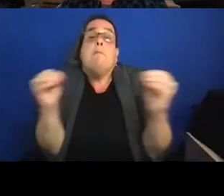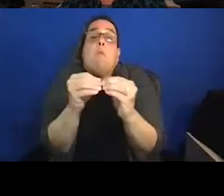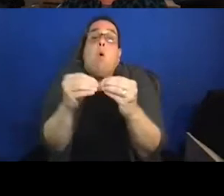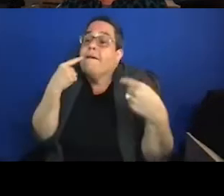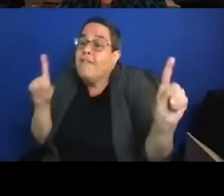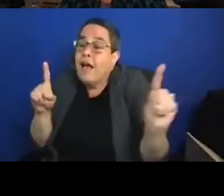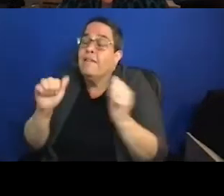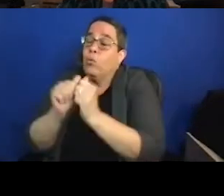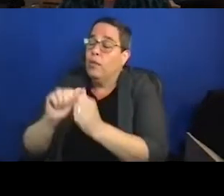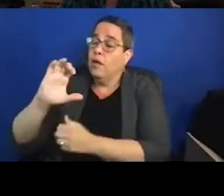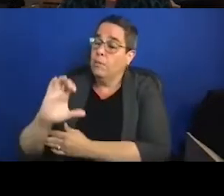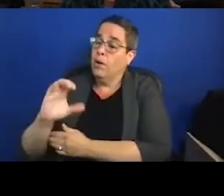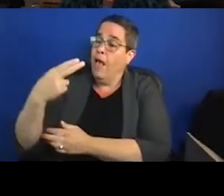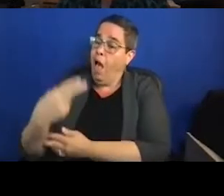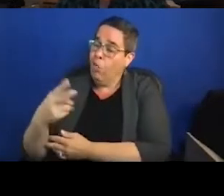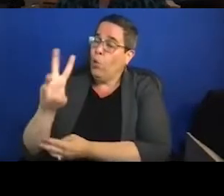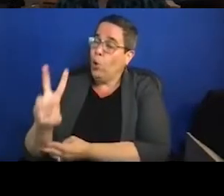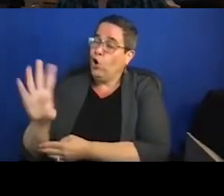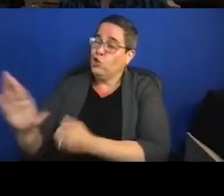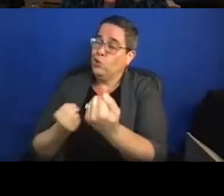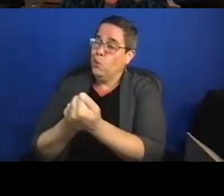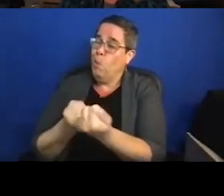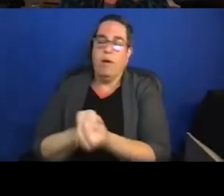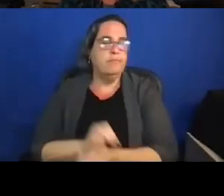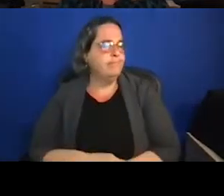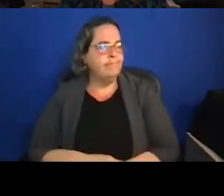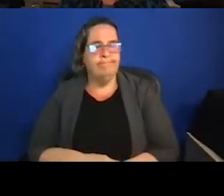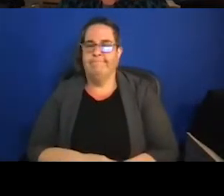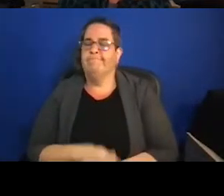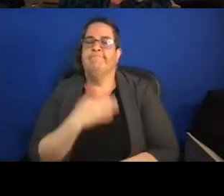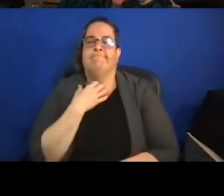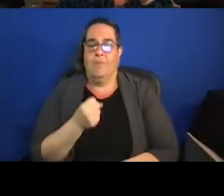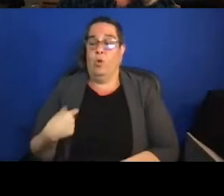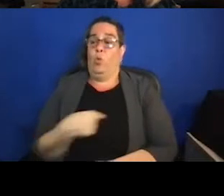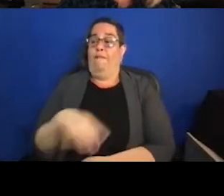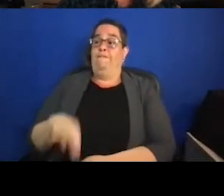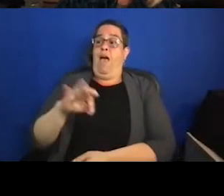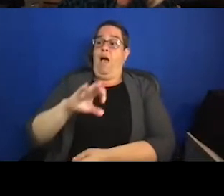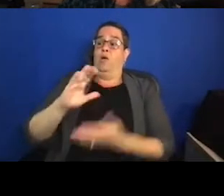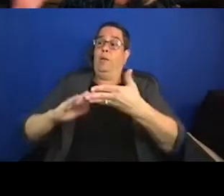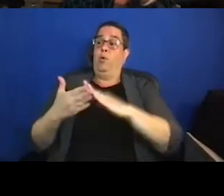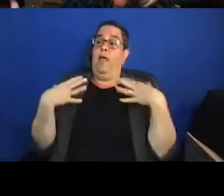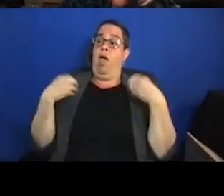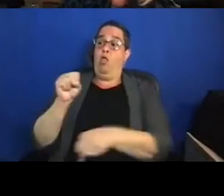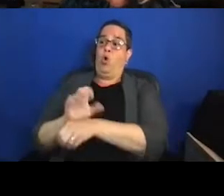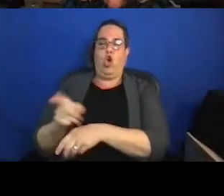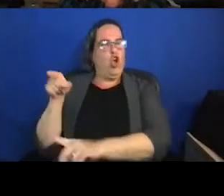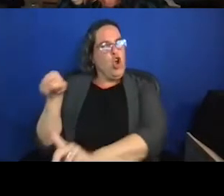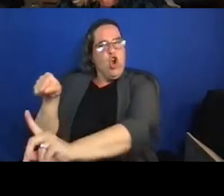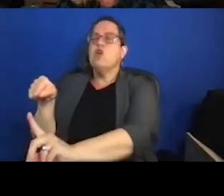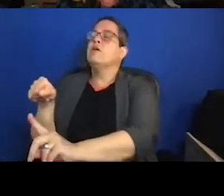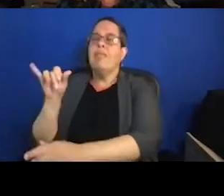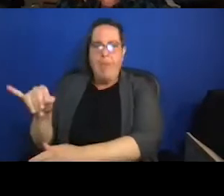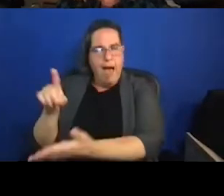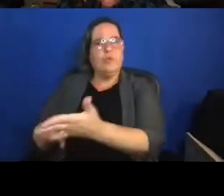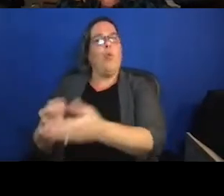And what we found was not what we expected. We expected the detailing to the doctors to be effective, and even more effective when it